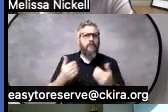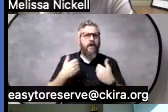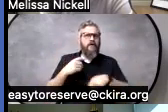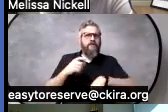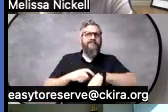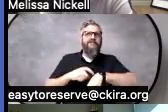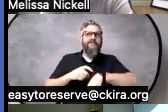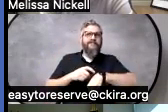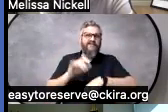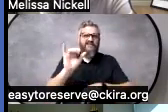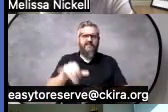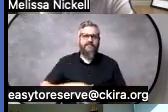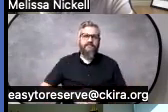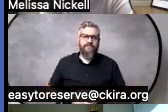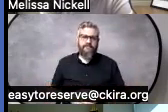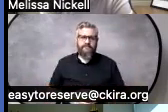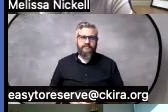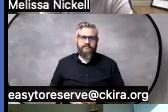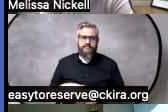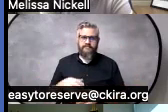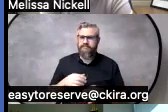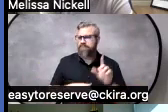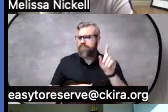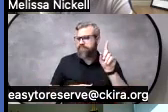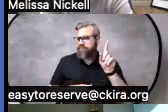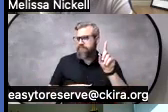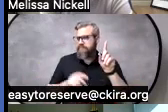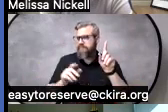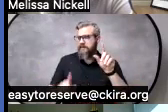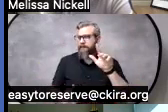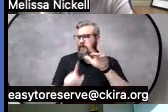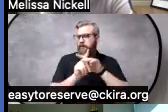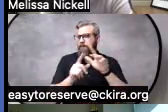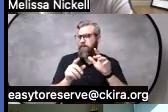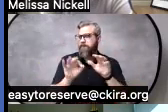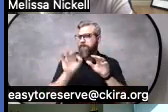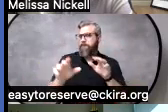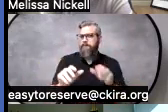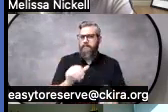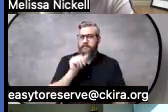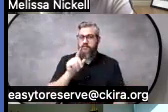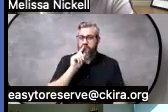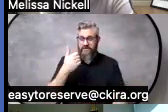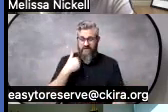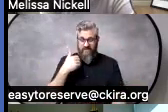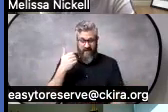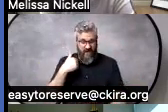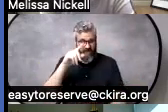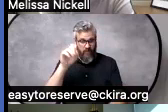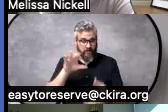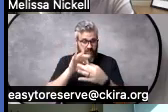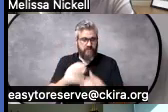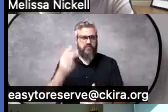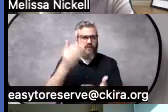that. Just want to bring up, I'm not sure if we have any questions, so I'm not going to belabor this, but I just want to bring up two